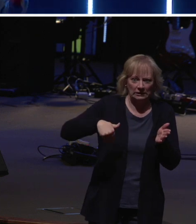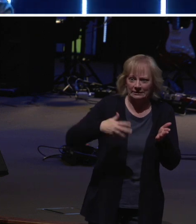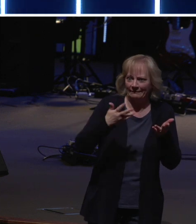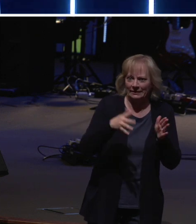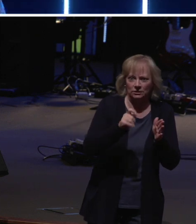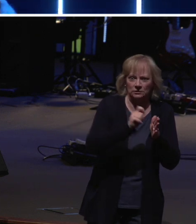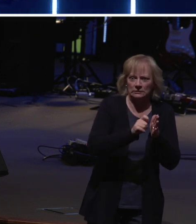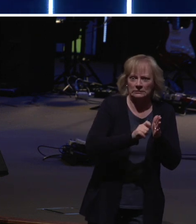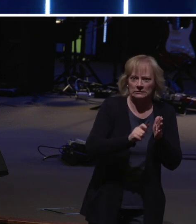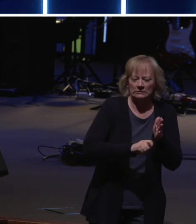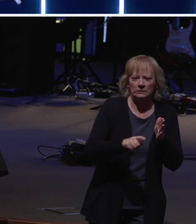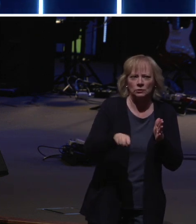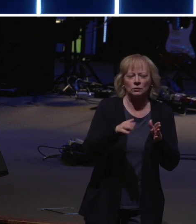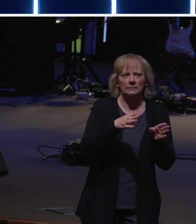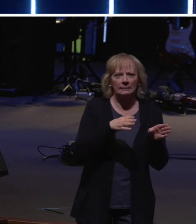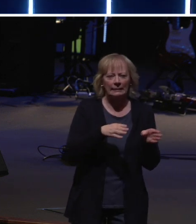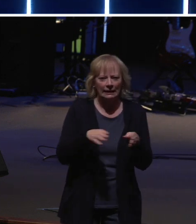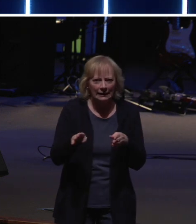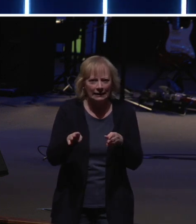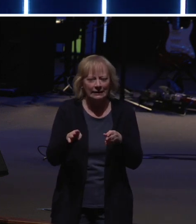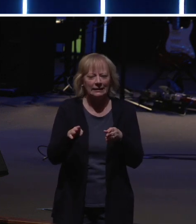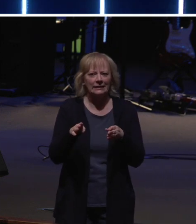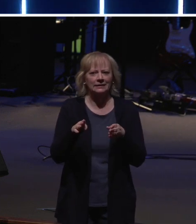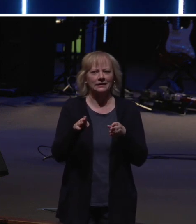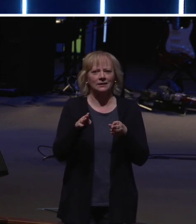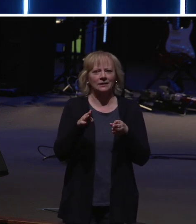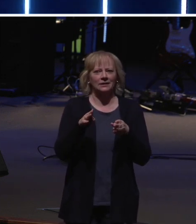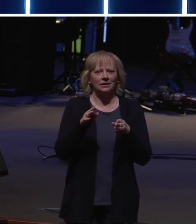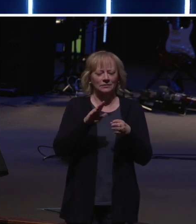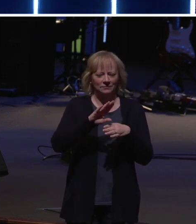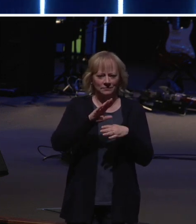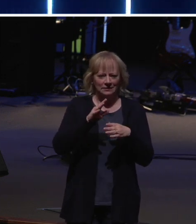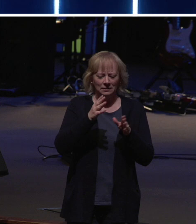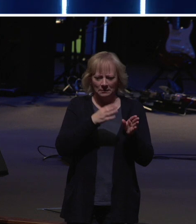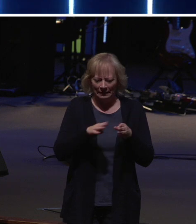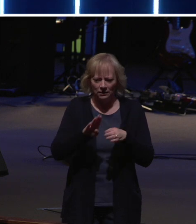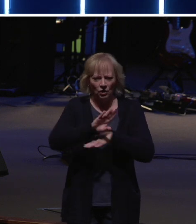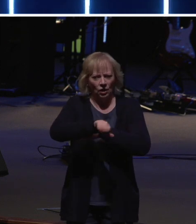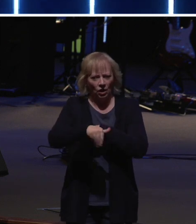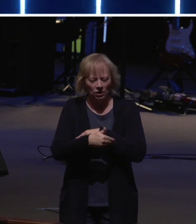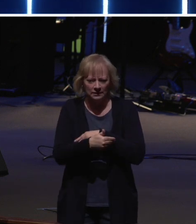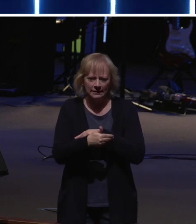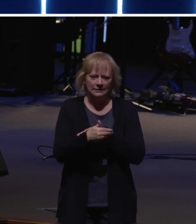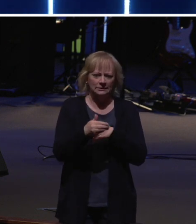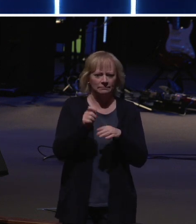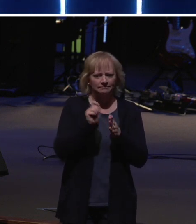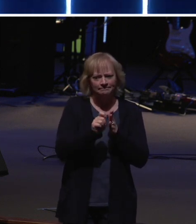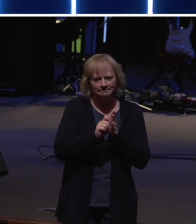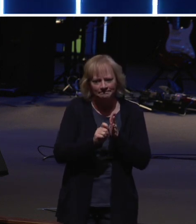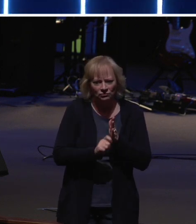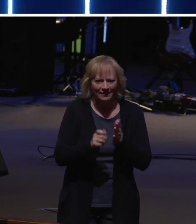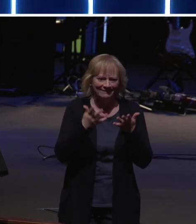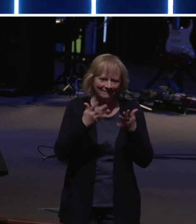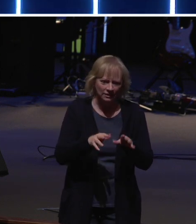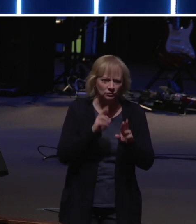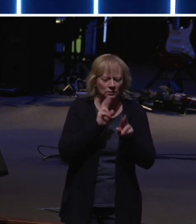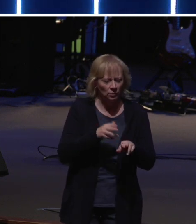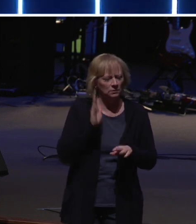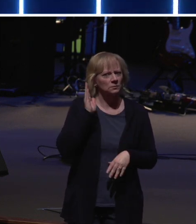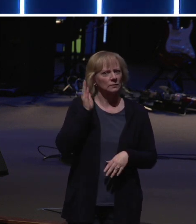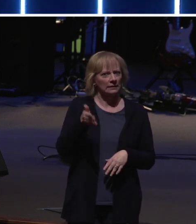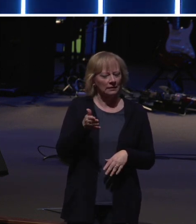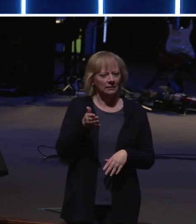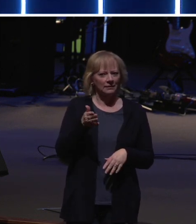making plans. Good job coming out. But you're making plans all-nighter. You're gonna get this thing done. And